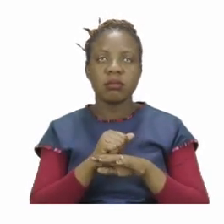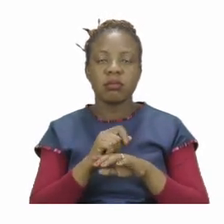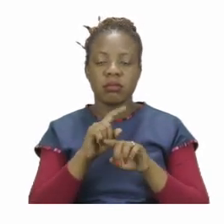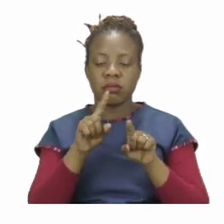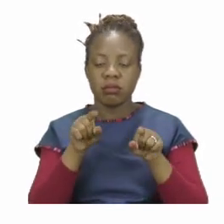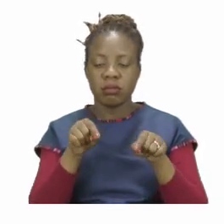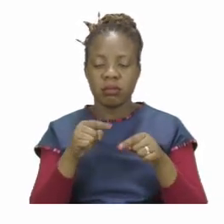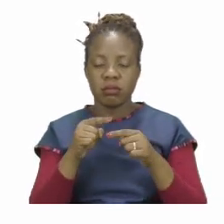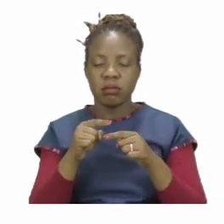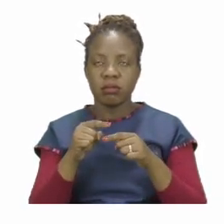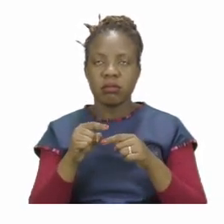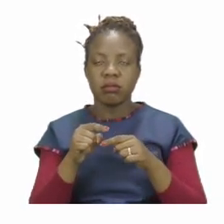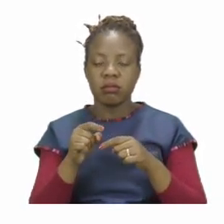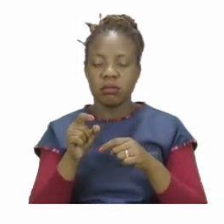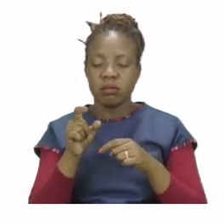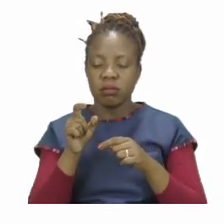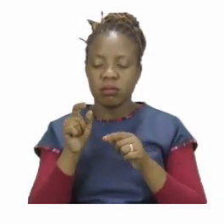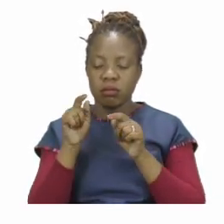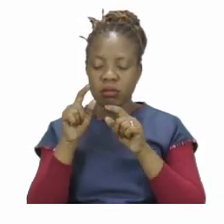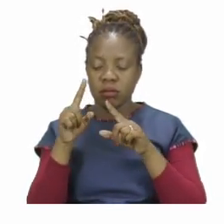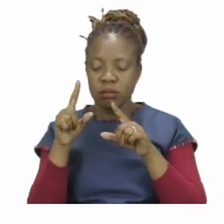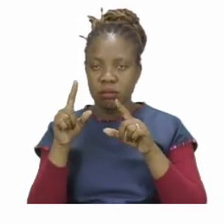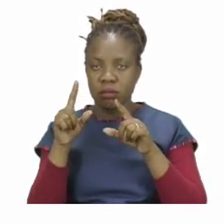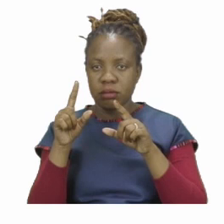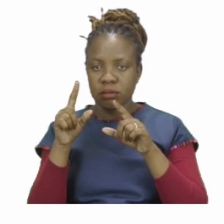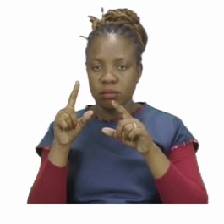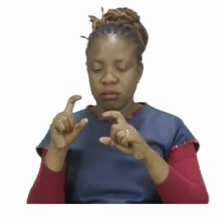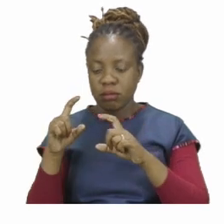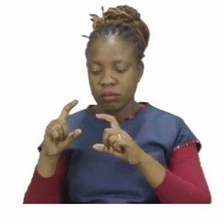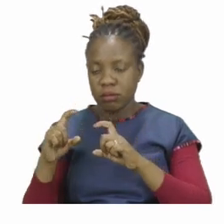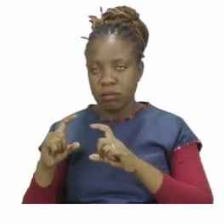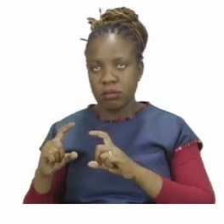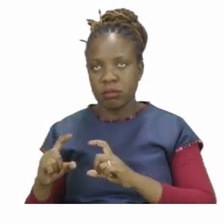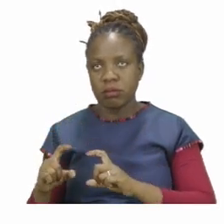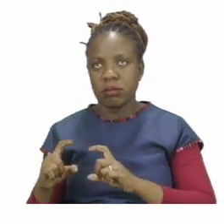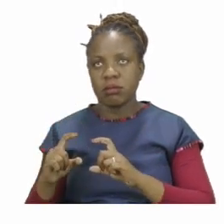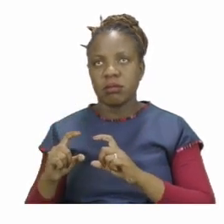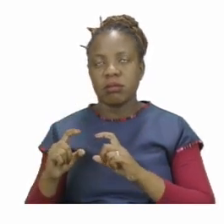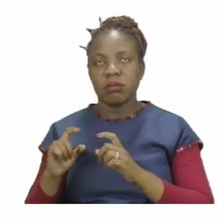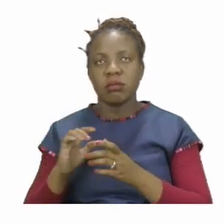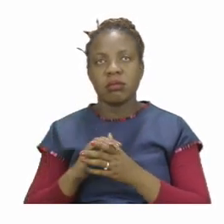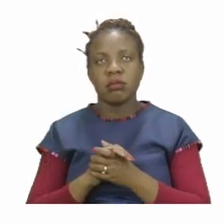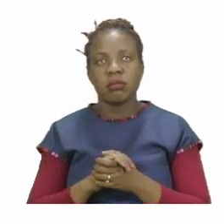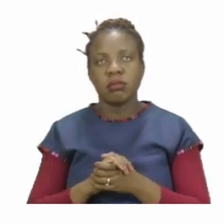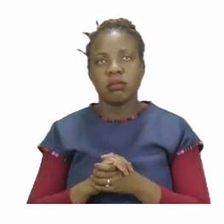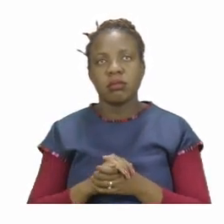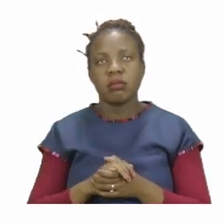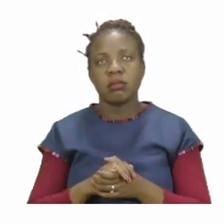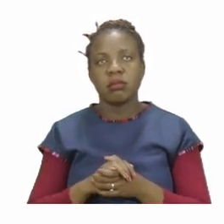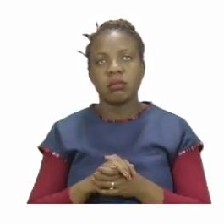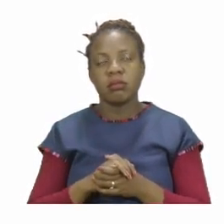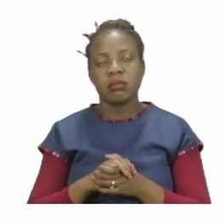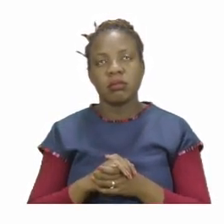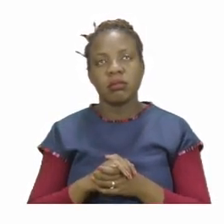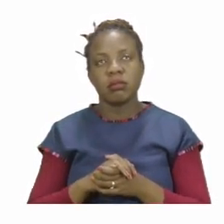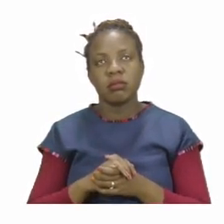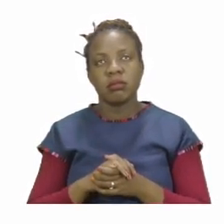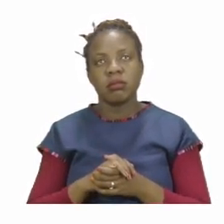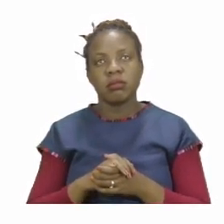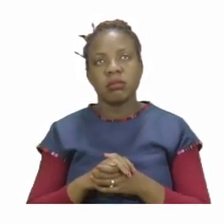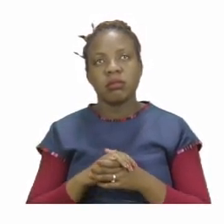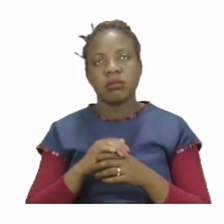in your house. A. Measure the area of a table using your